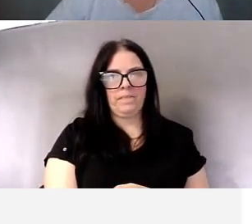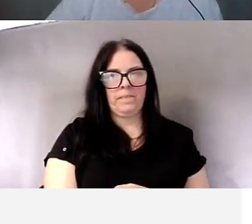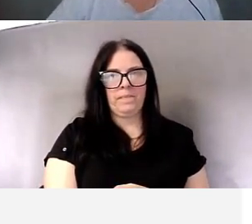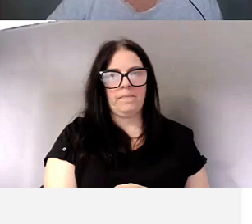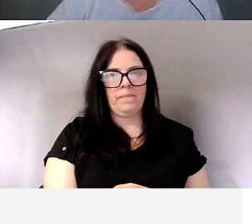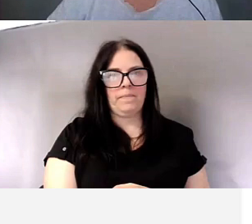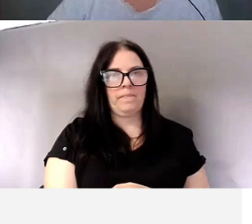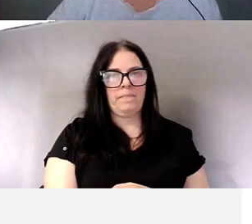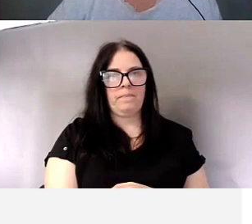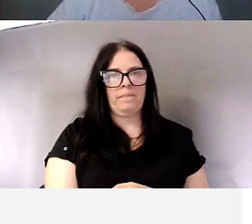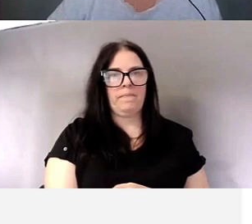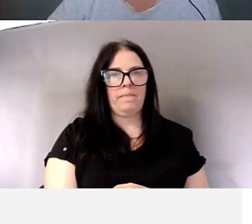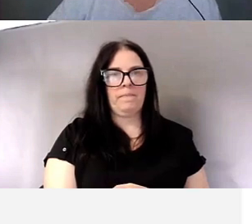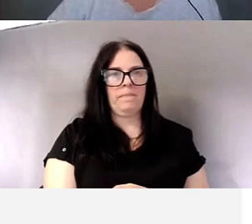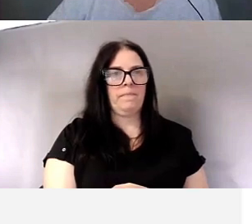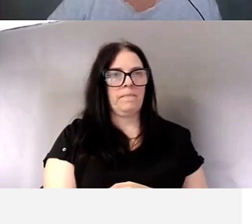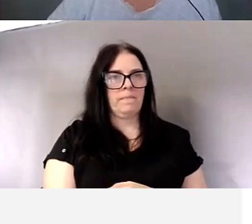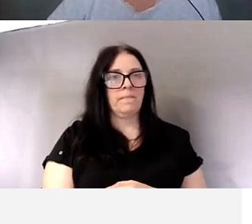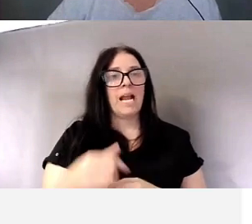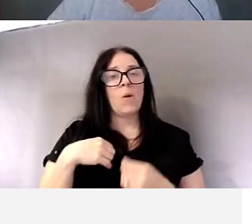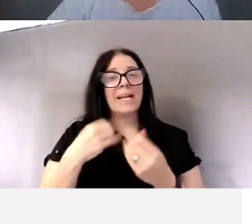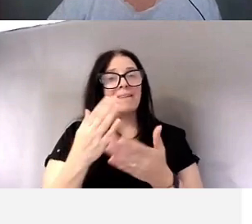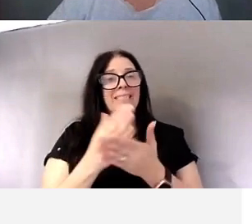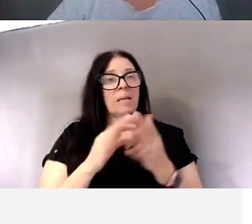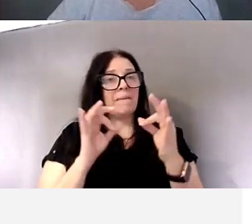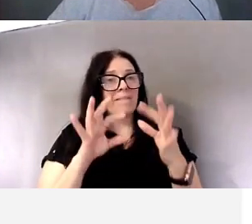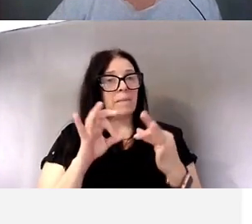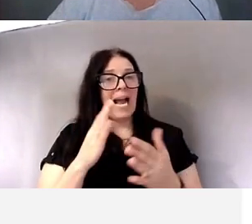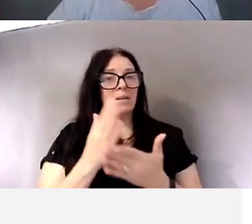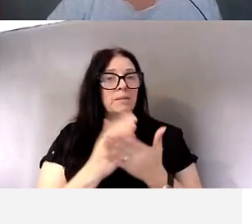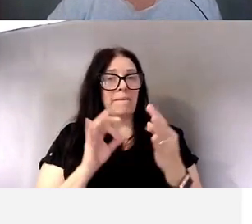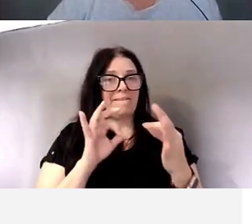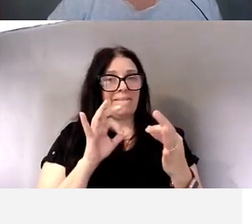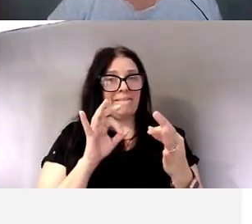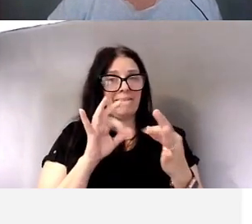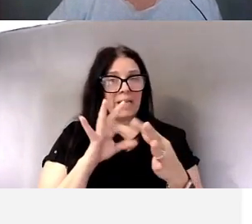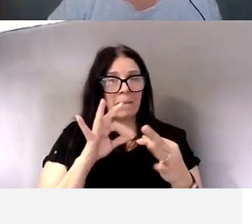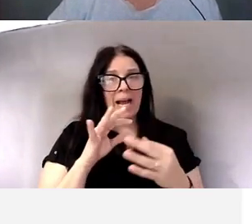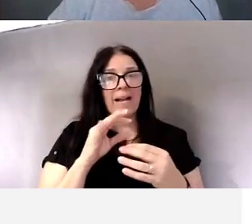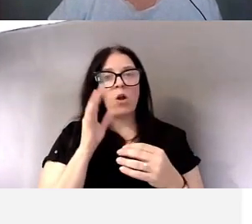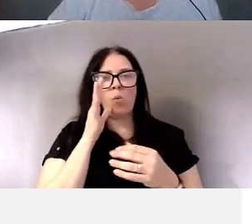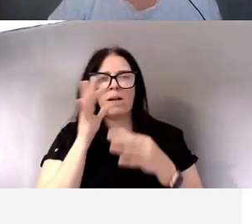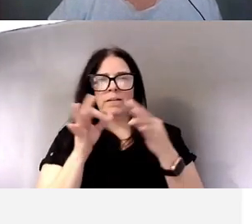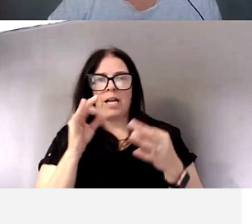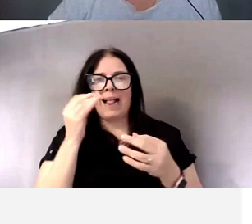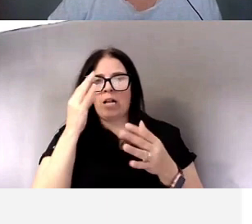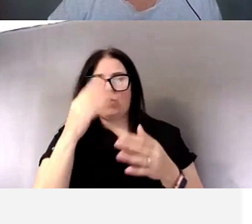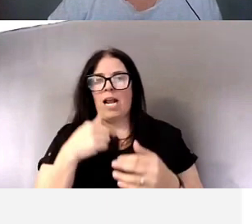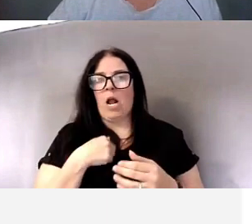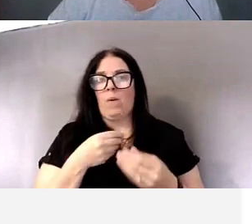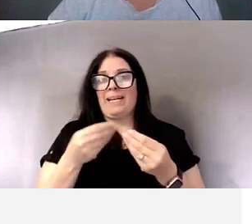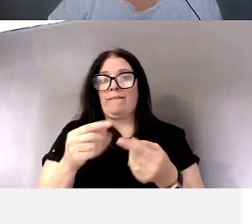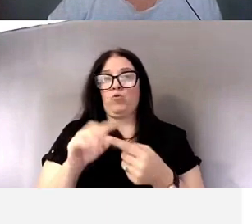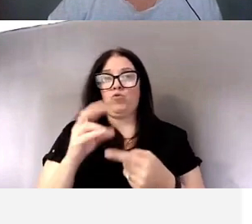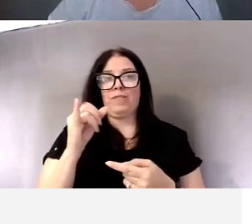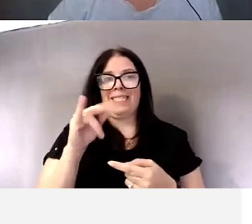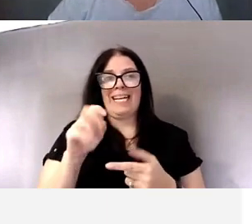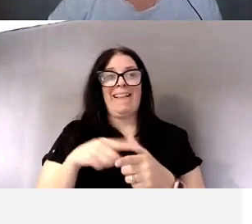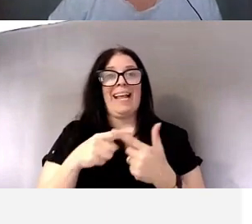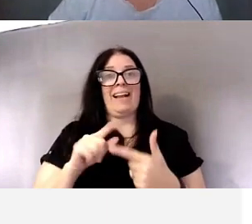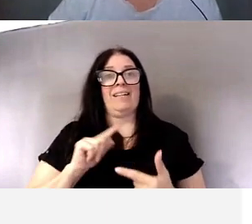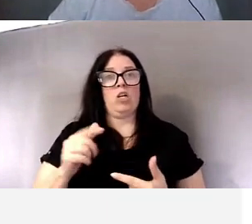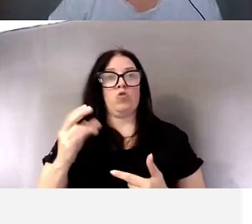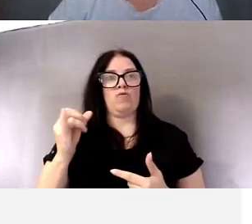feedback, I'm going to just let you know that I'm going to hand it over to Christine. So Christine is going to take it from here after we get